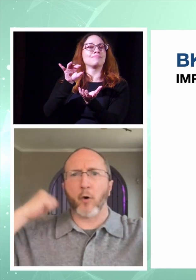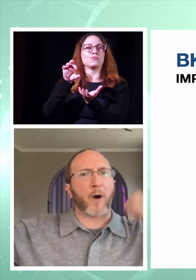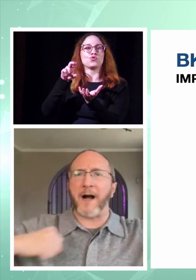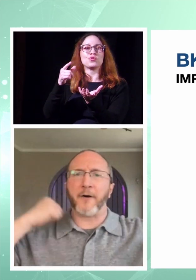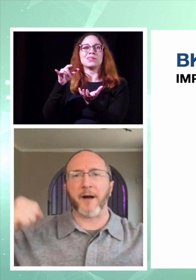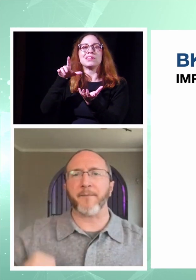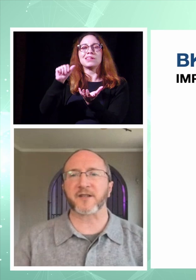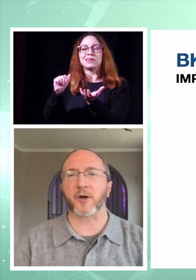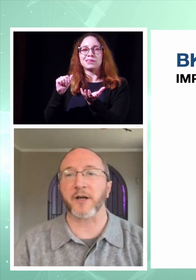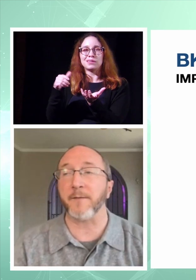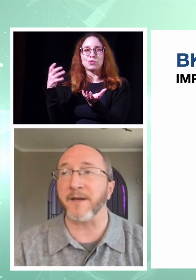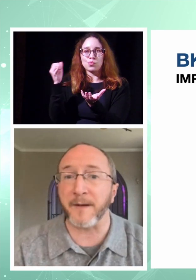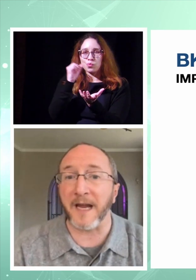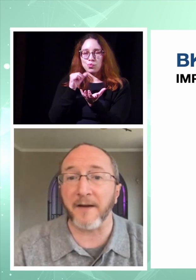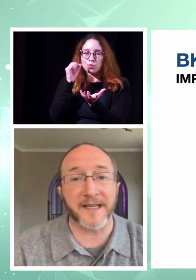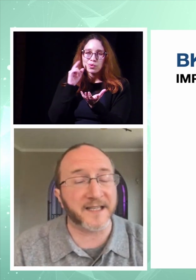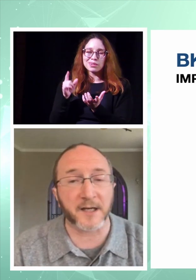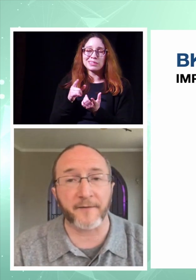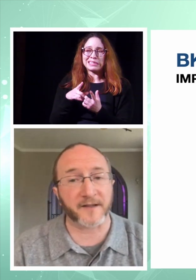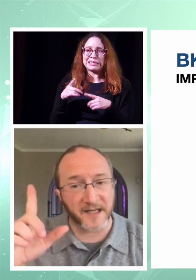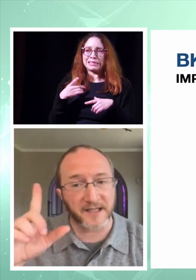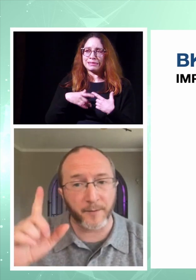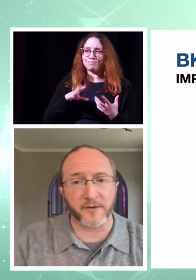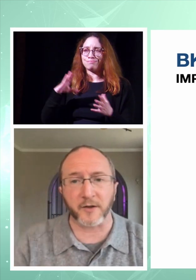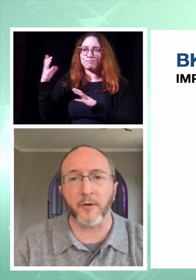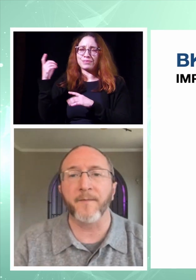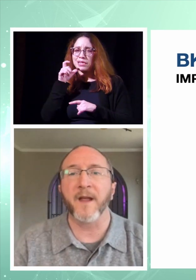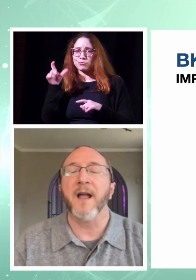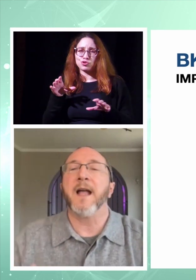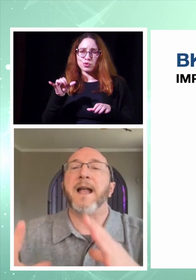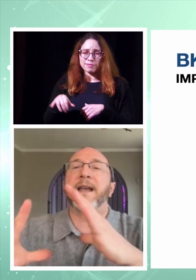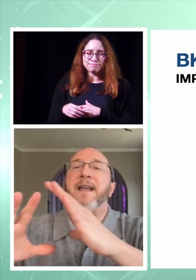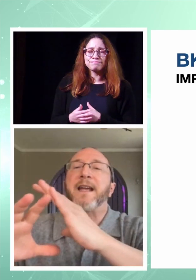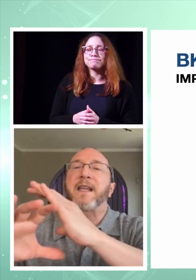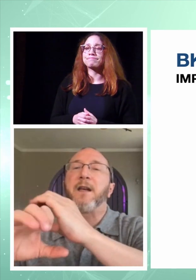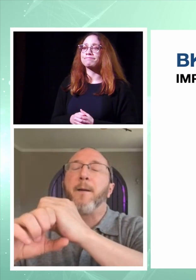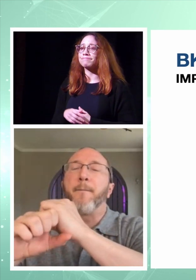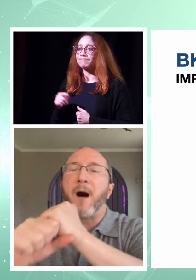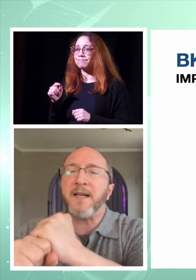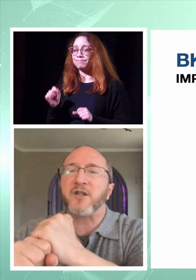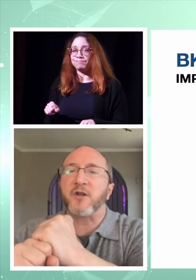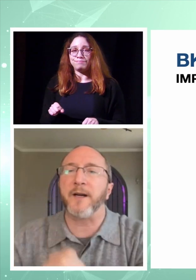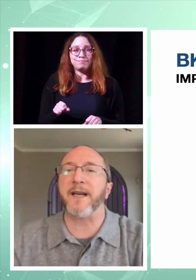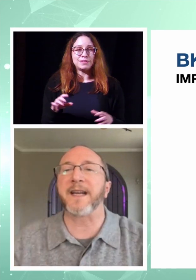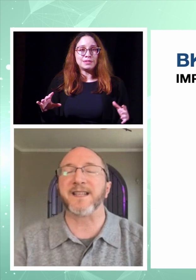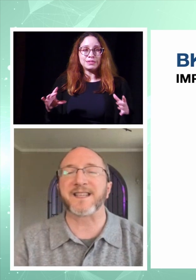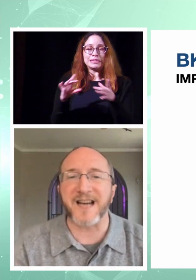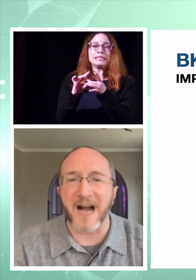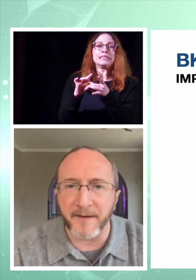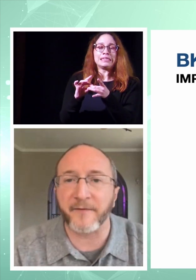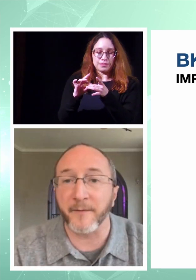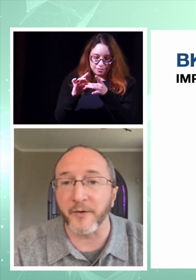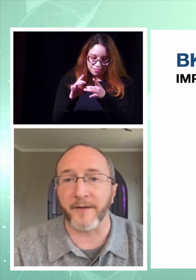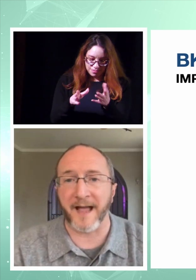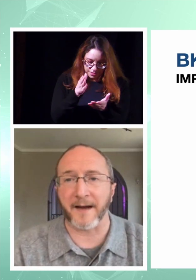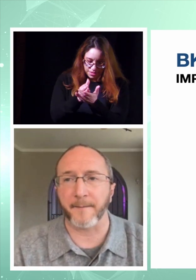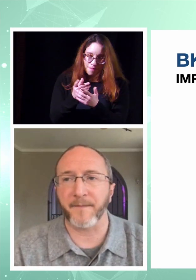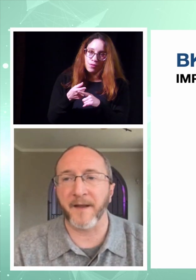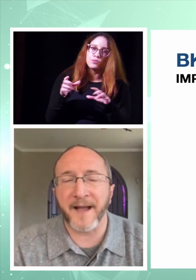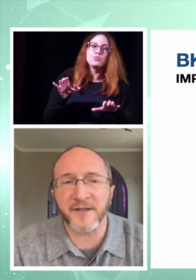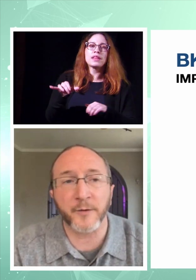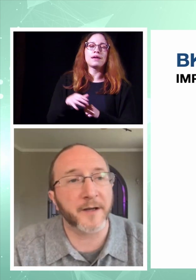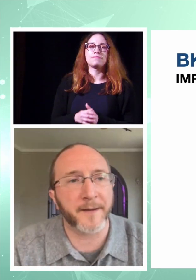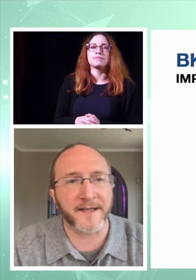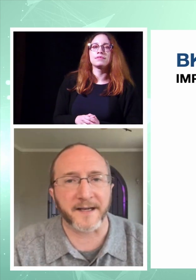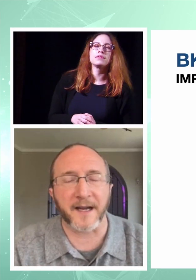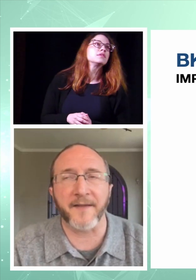getting all riled up and starting to misbehave and eat stuff it's not supposed to. And it can bind to it and it can stop it from doing that.